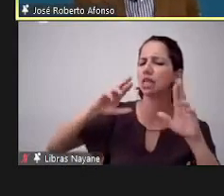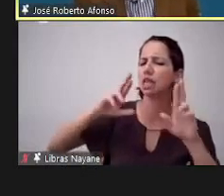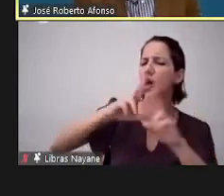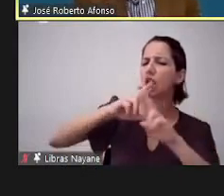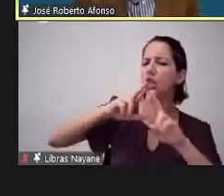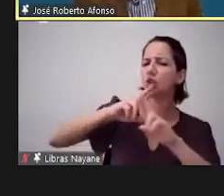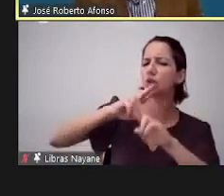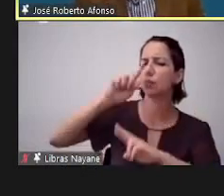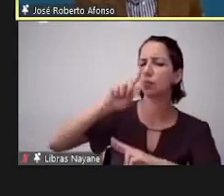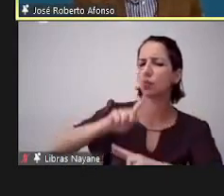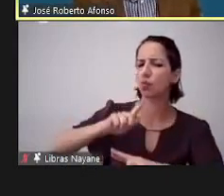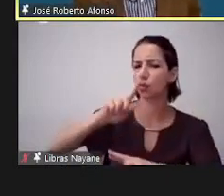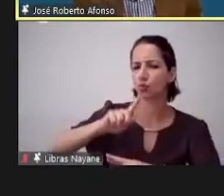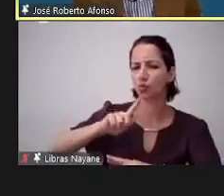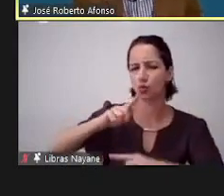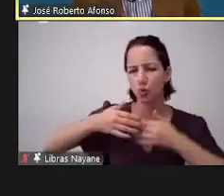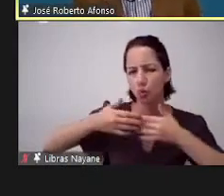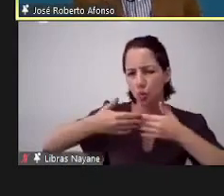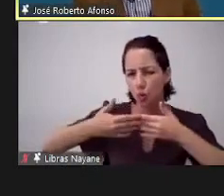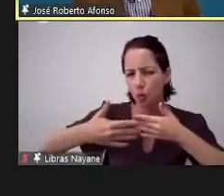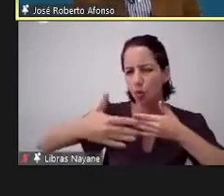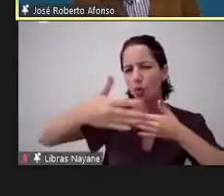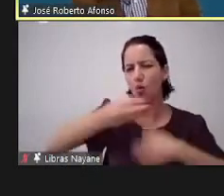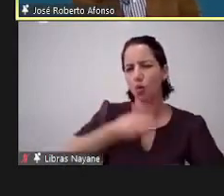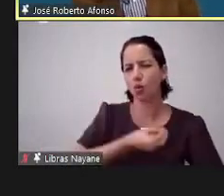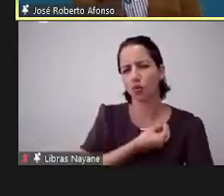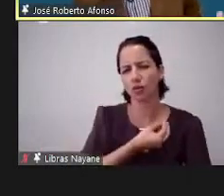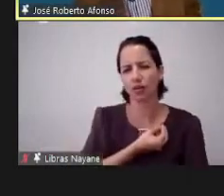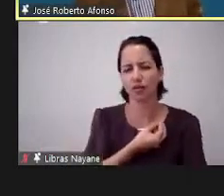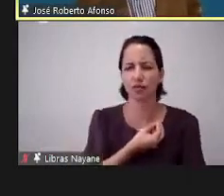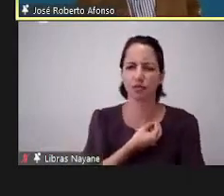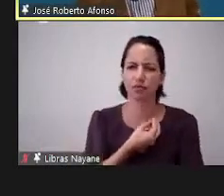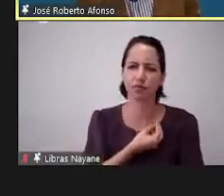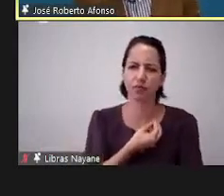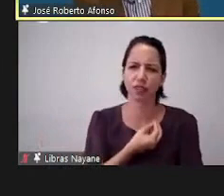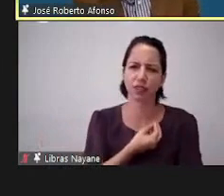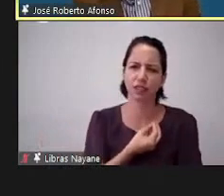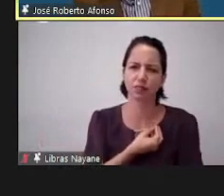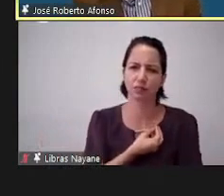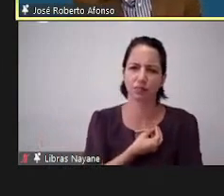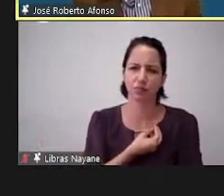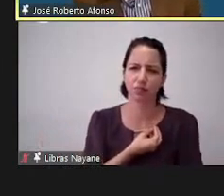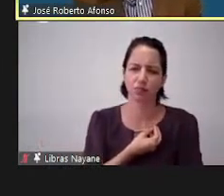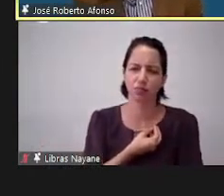ideas, new ways of managing it.